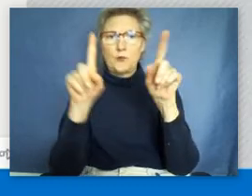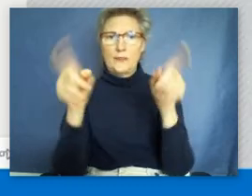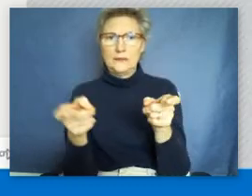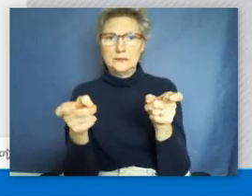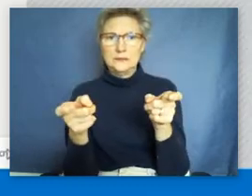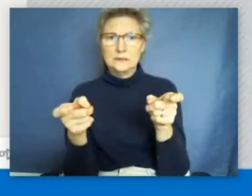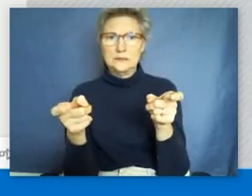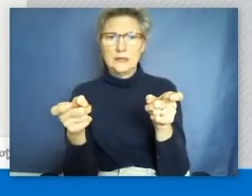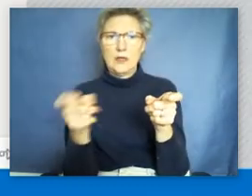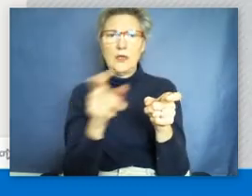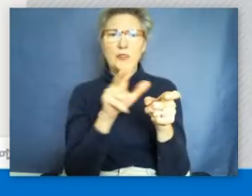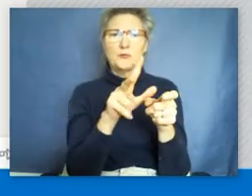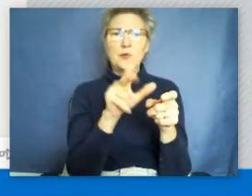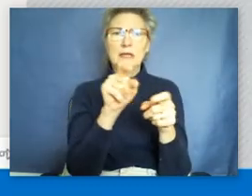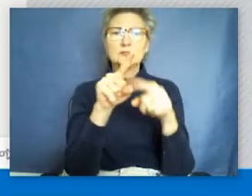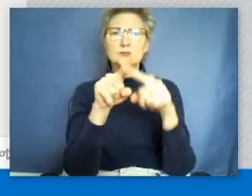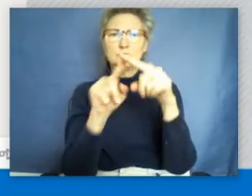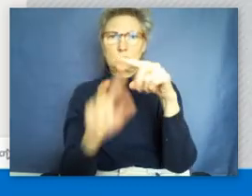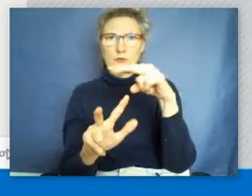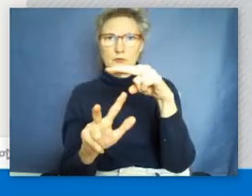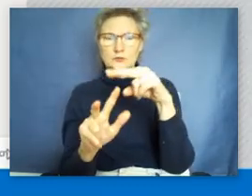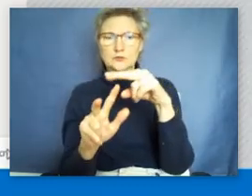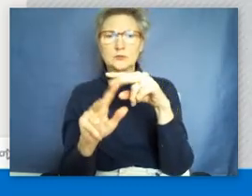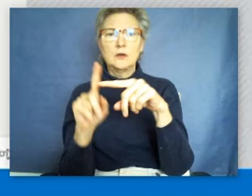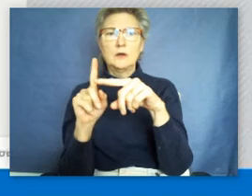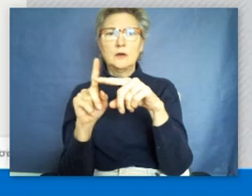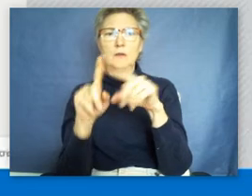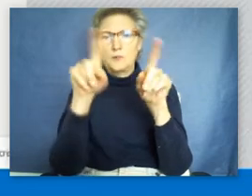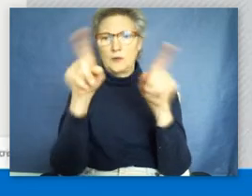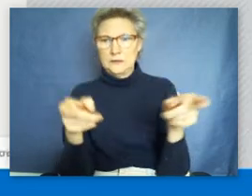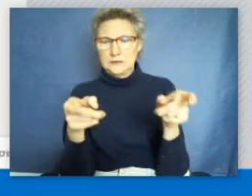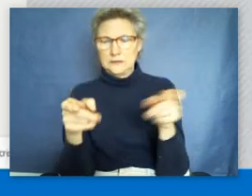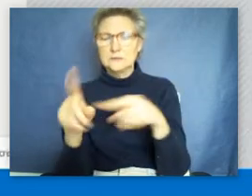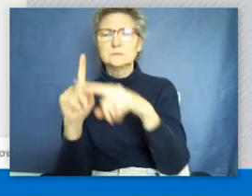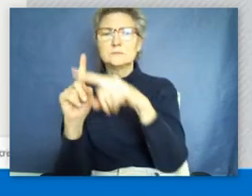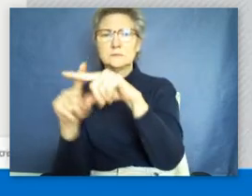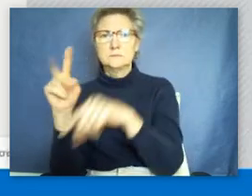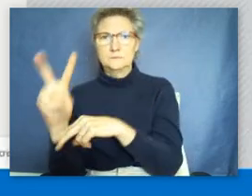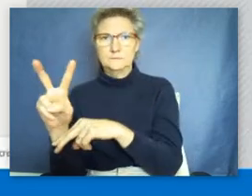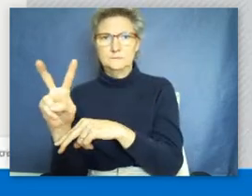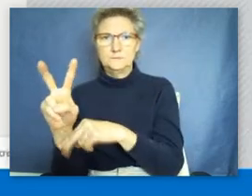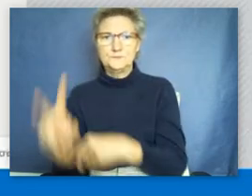parentheses, 3 2/3 plus 2.